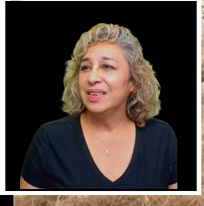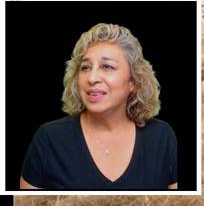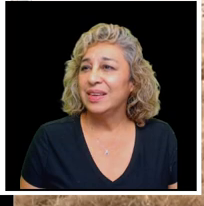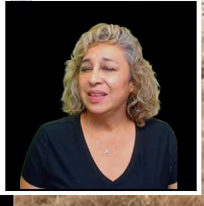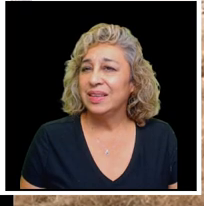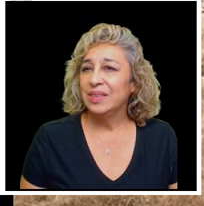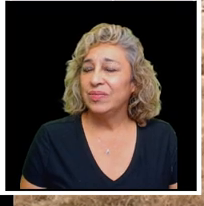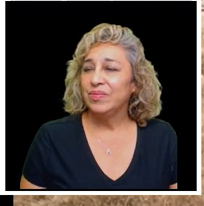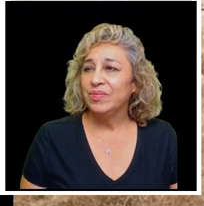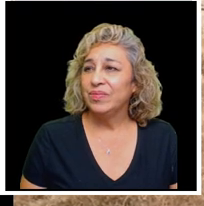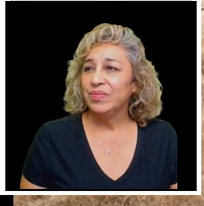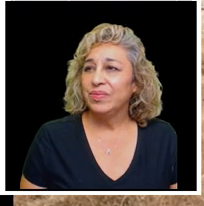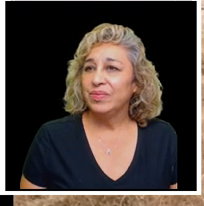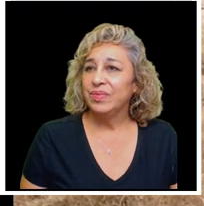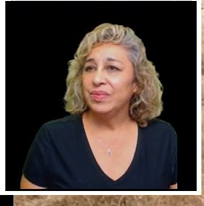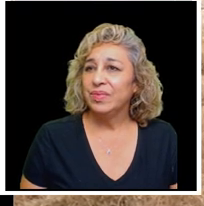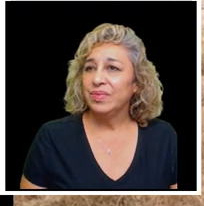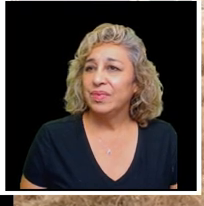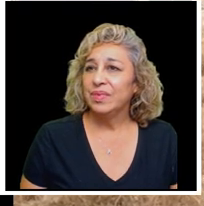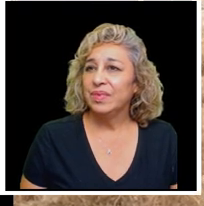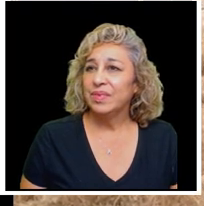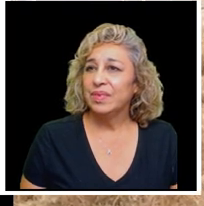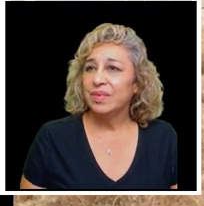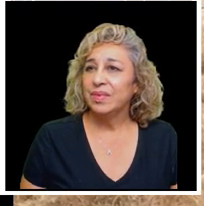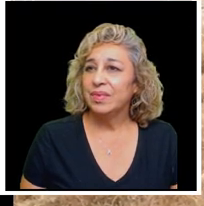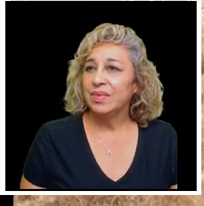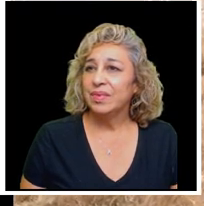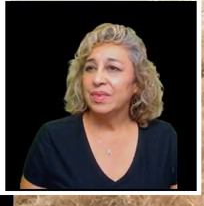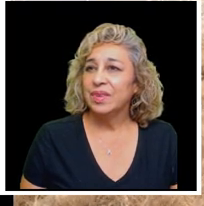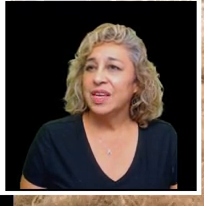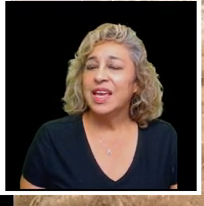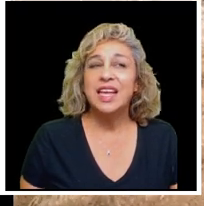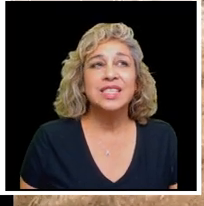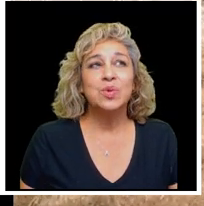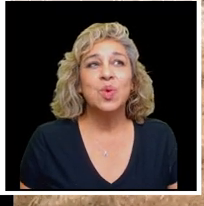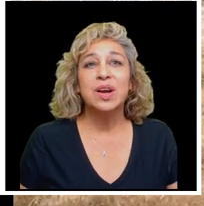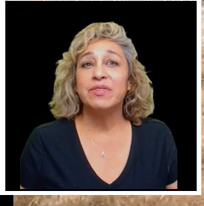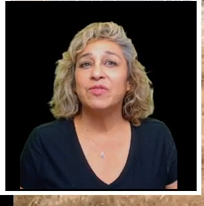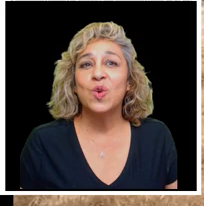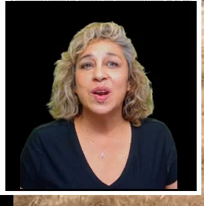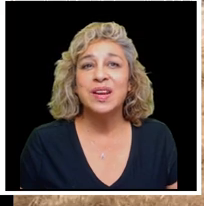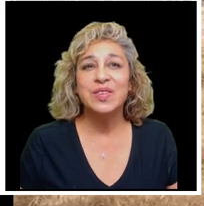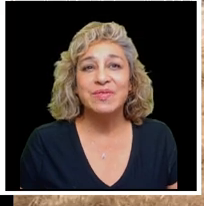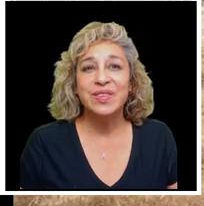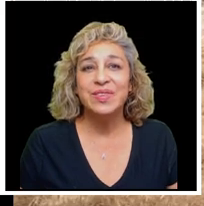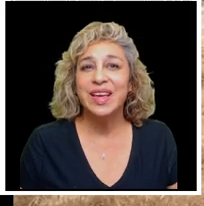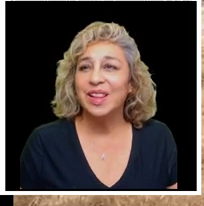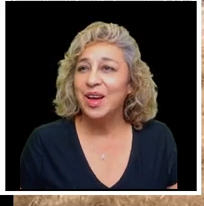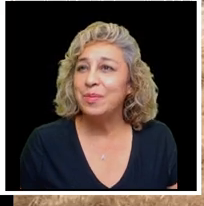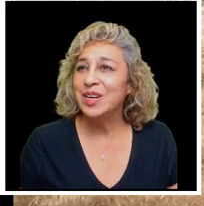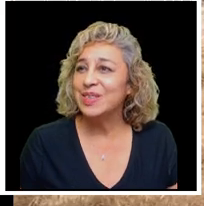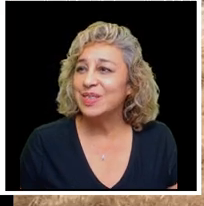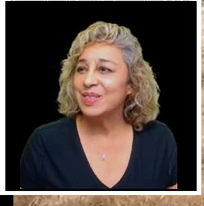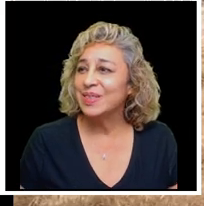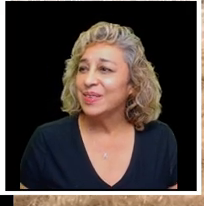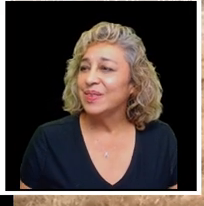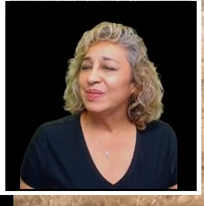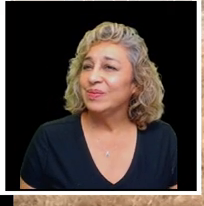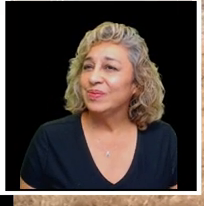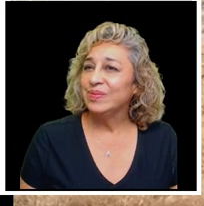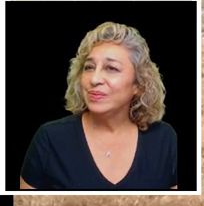this morning they Cinco kilo meters it is a work of four hundred and fifty kilometers